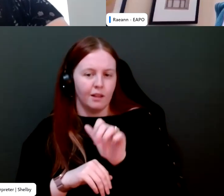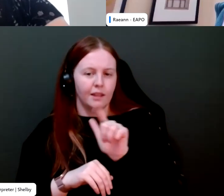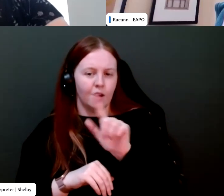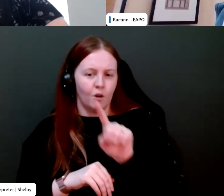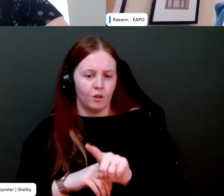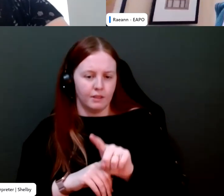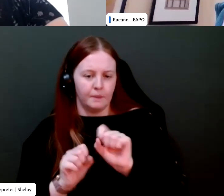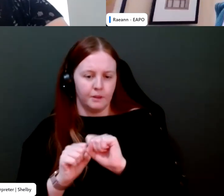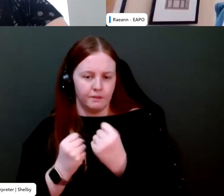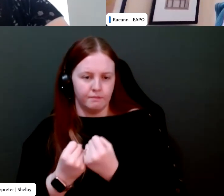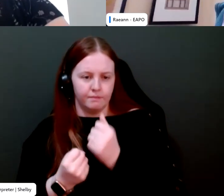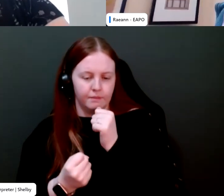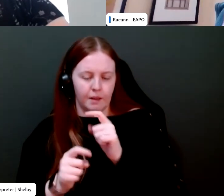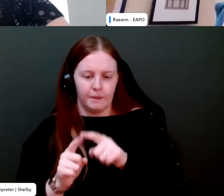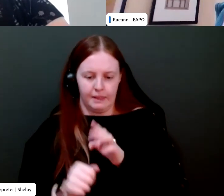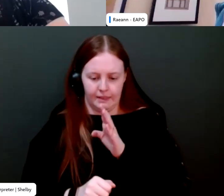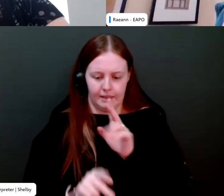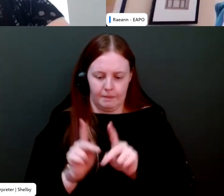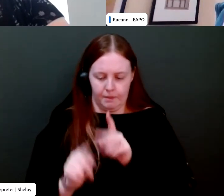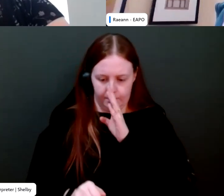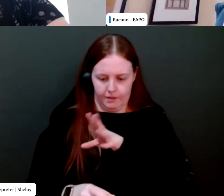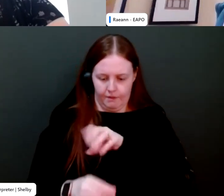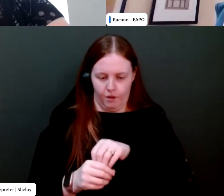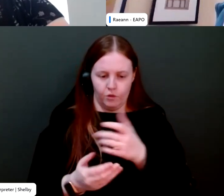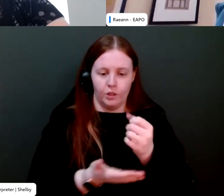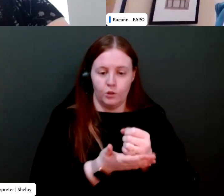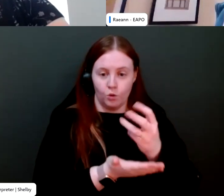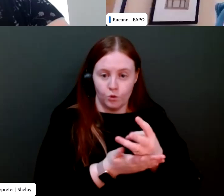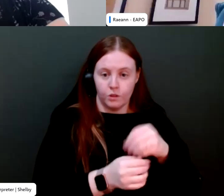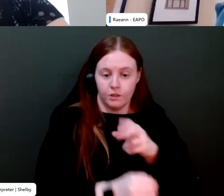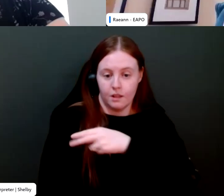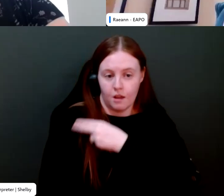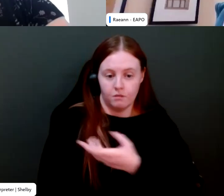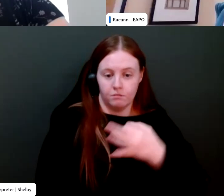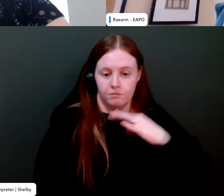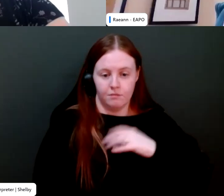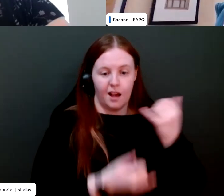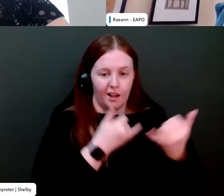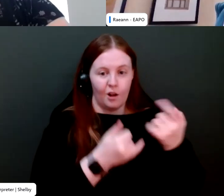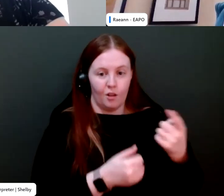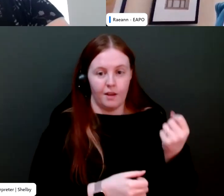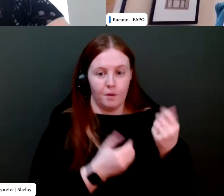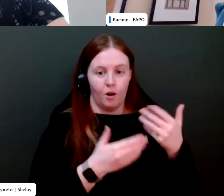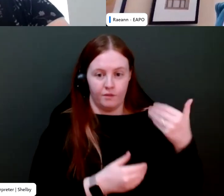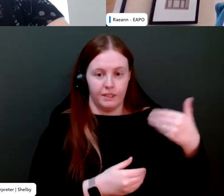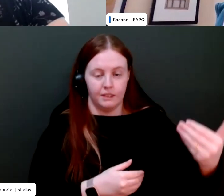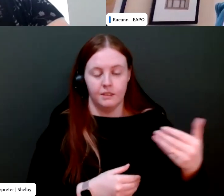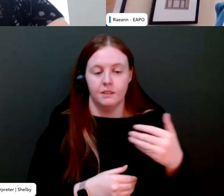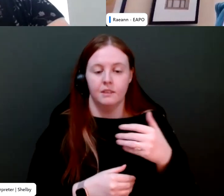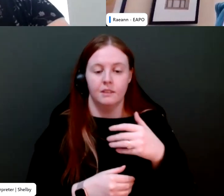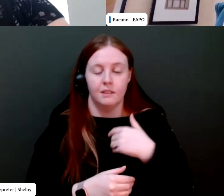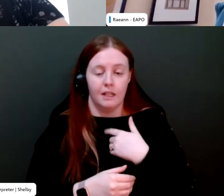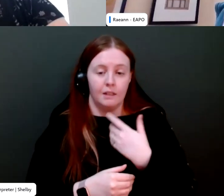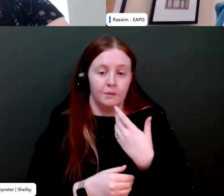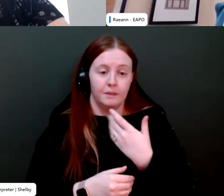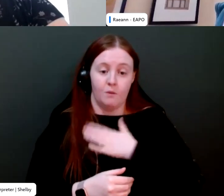the direct players. So the social workers at the hospital are really useful. I call them a lot. I would talk to a doctor if they would